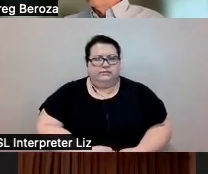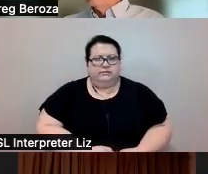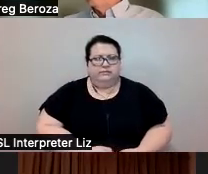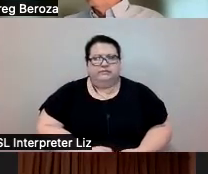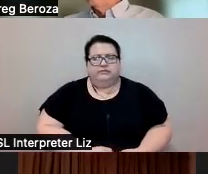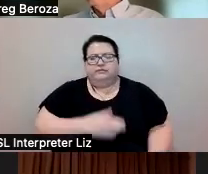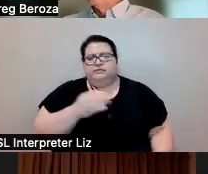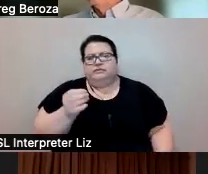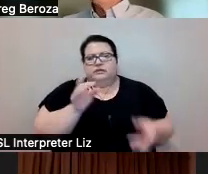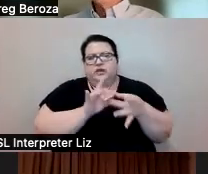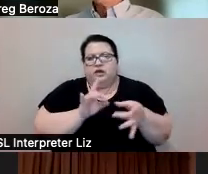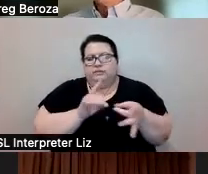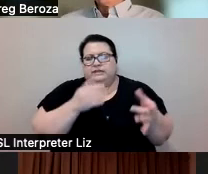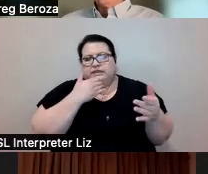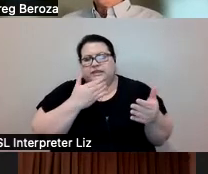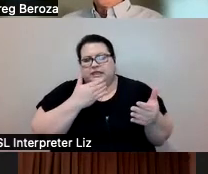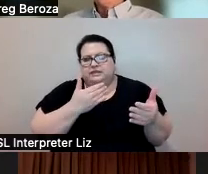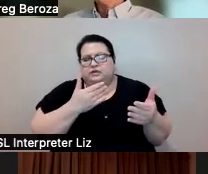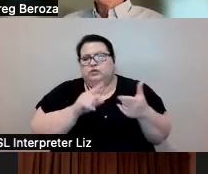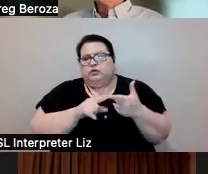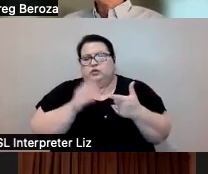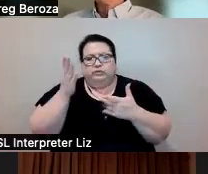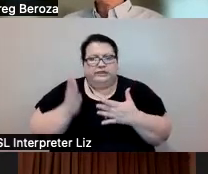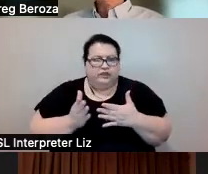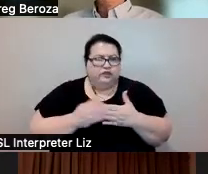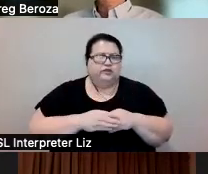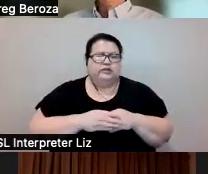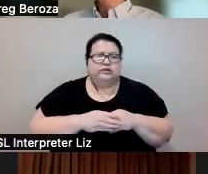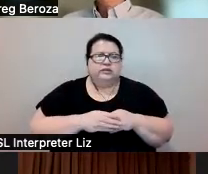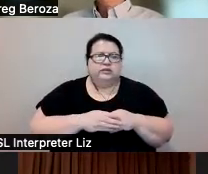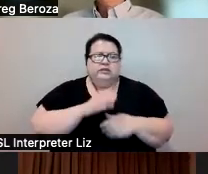And comments and thanks to the presenters from Eric